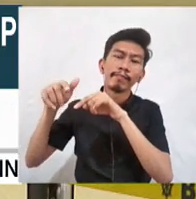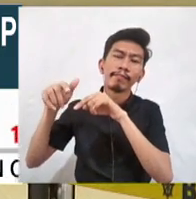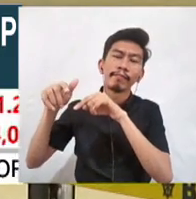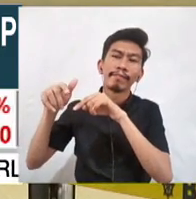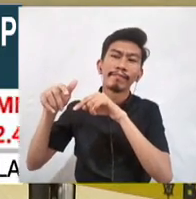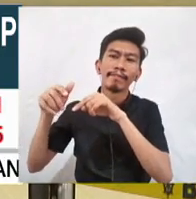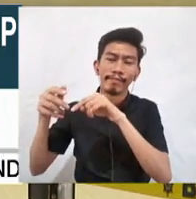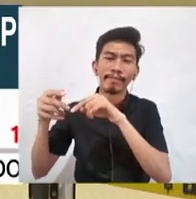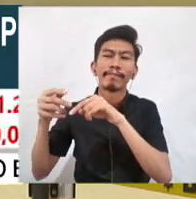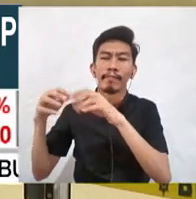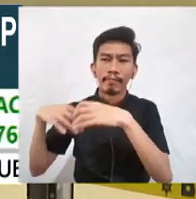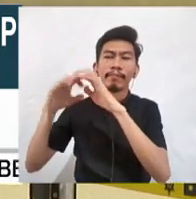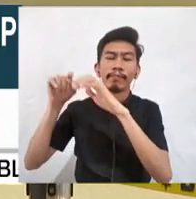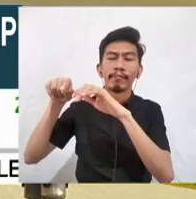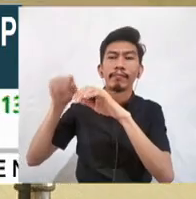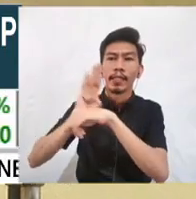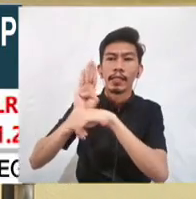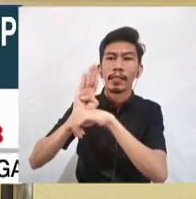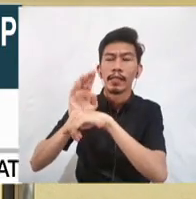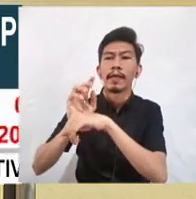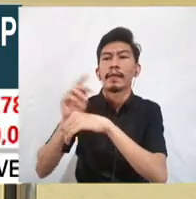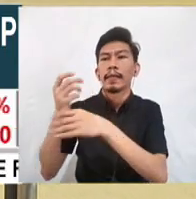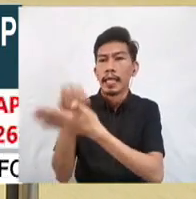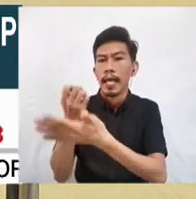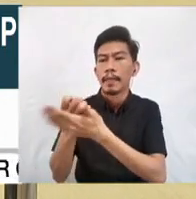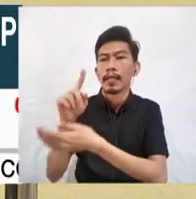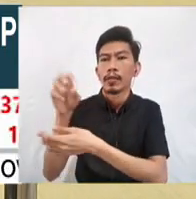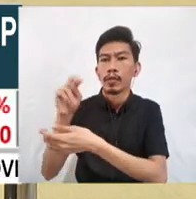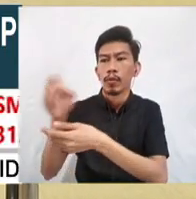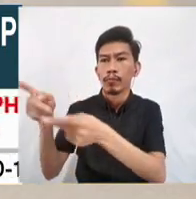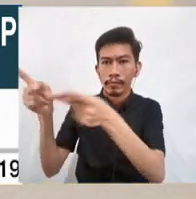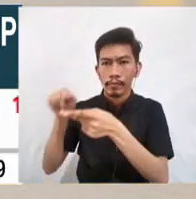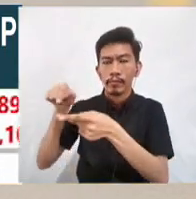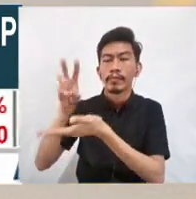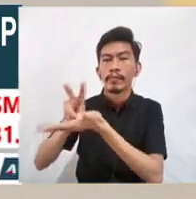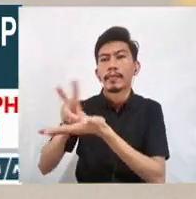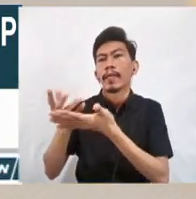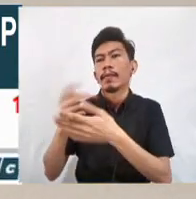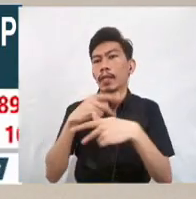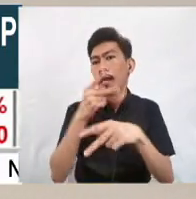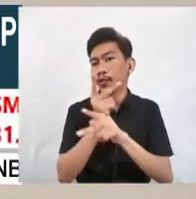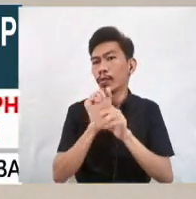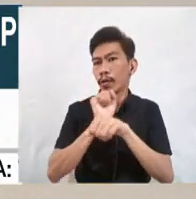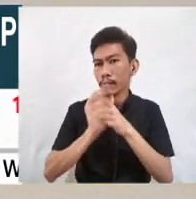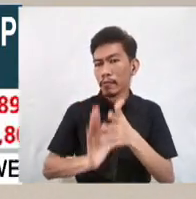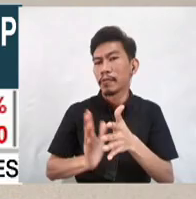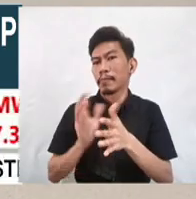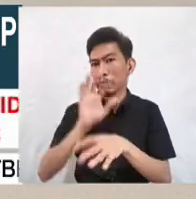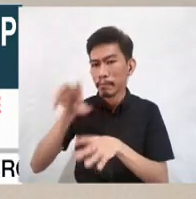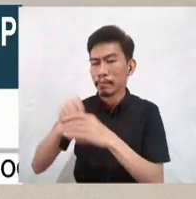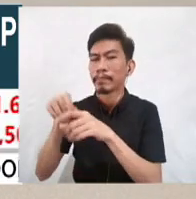commercial facilities inside our economic zone. So other than the production workers, in fact, most of